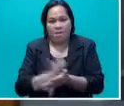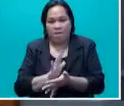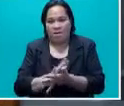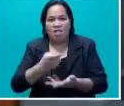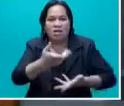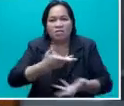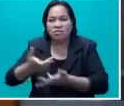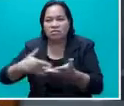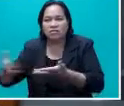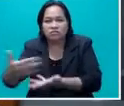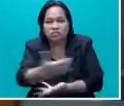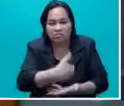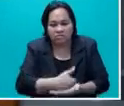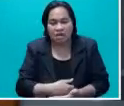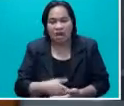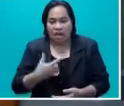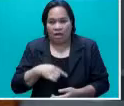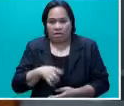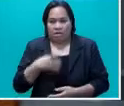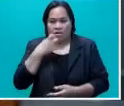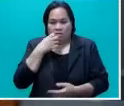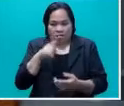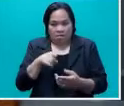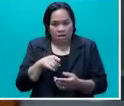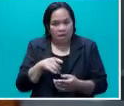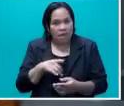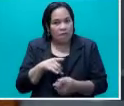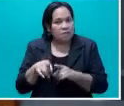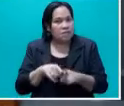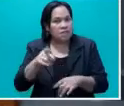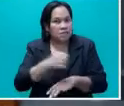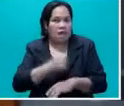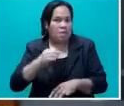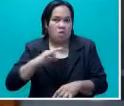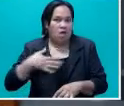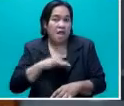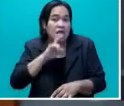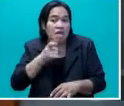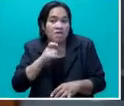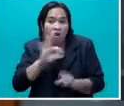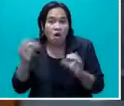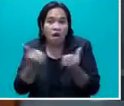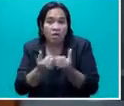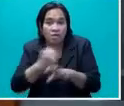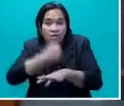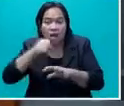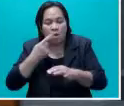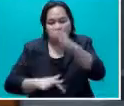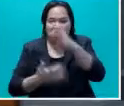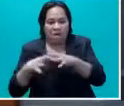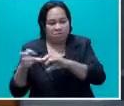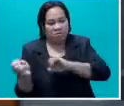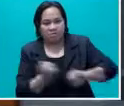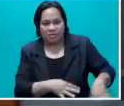clear warning signals to the people not to disagree with the government. That burning of that draft constitution